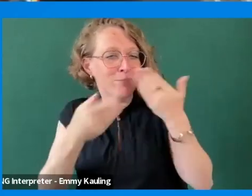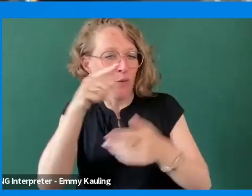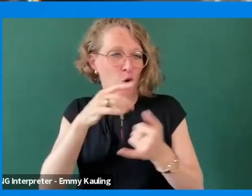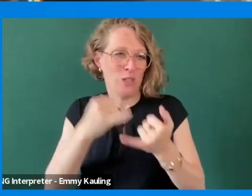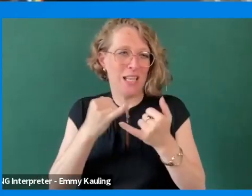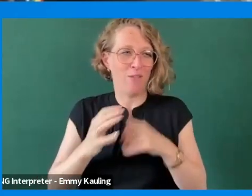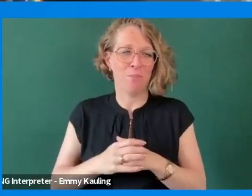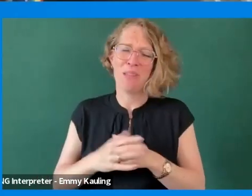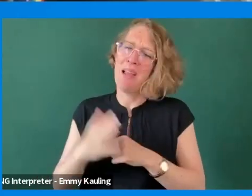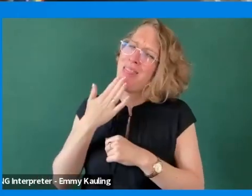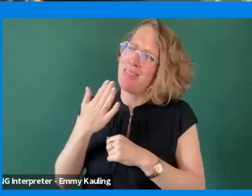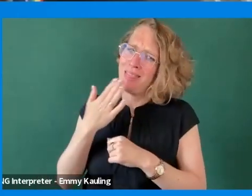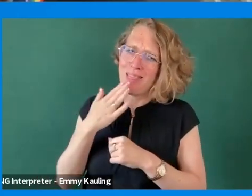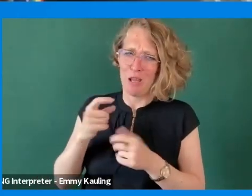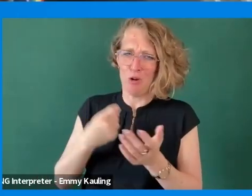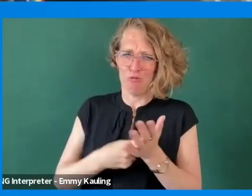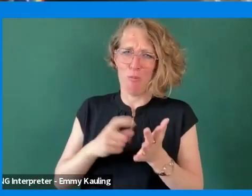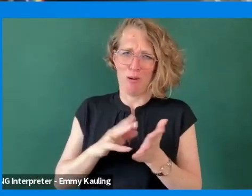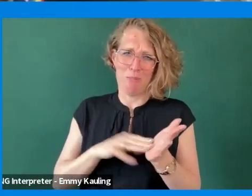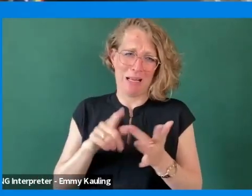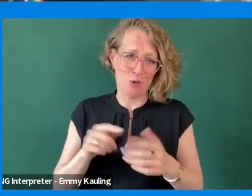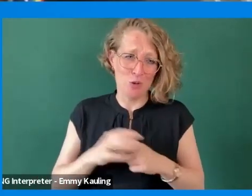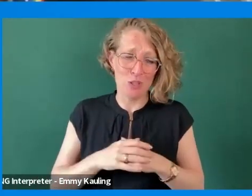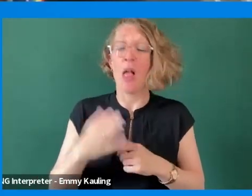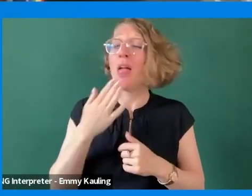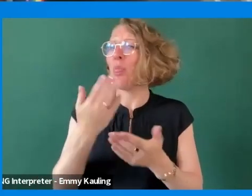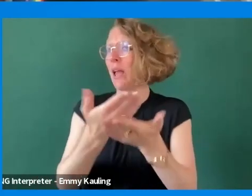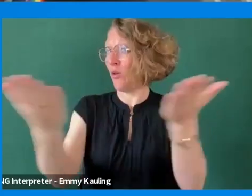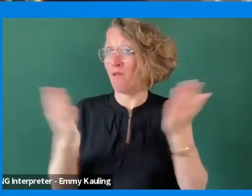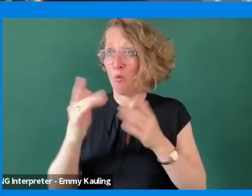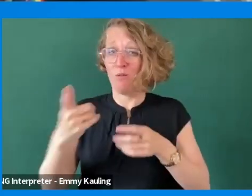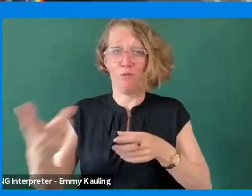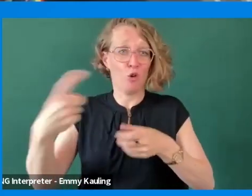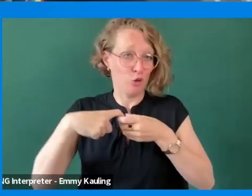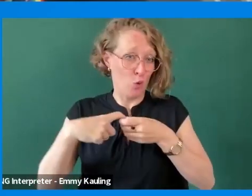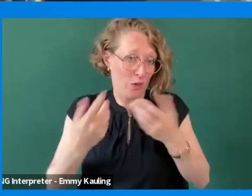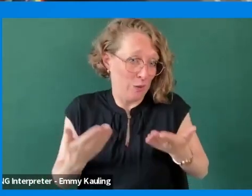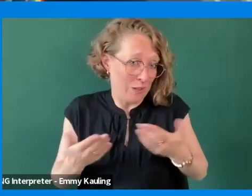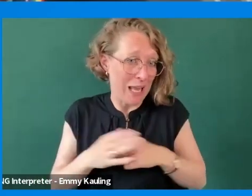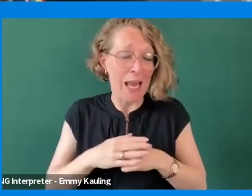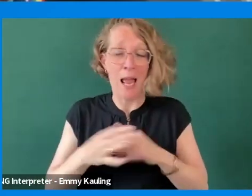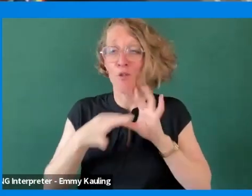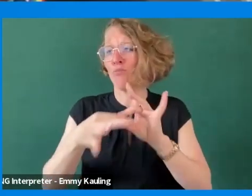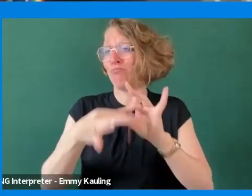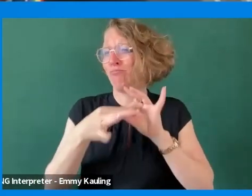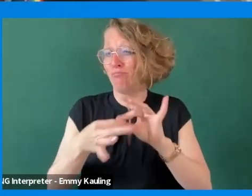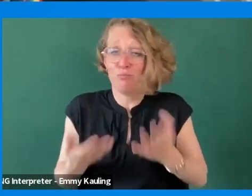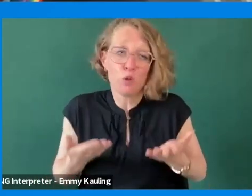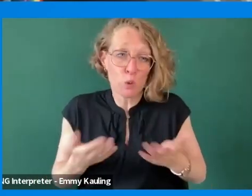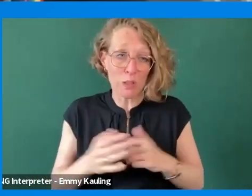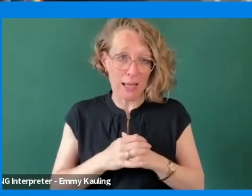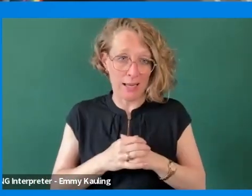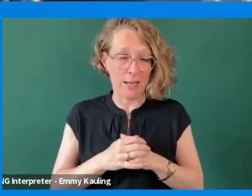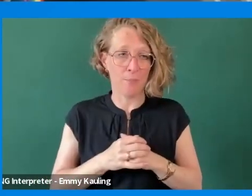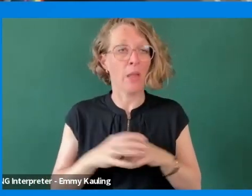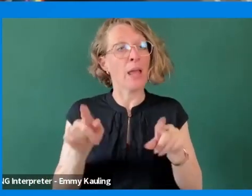Thanks very much, Robert. Thanks for everybody for coming today and for engaging with us on this,